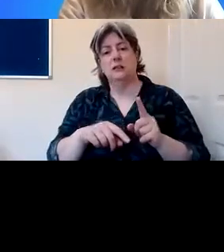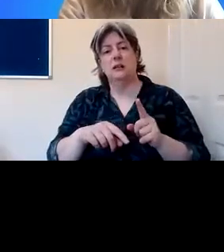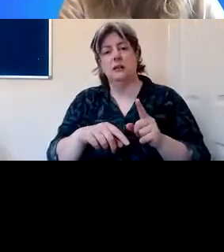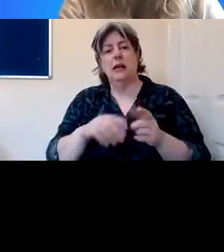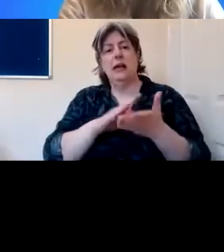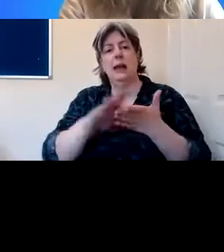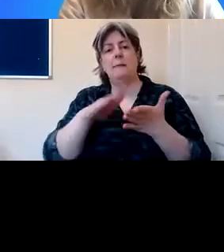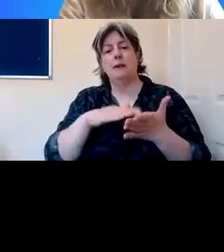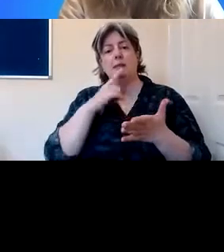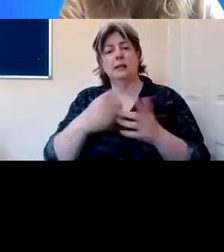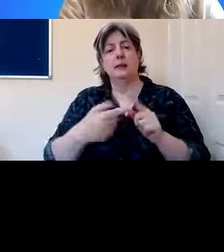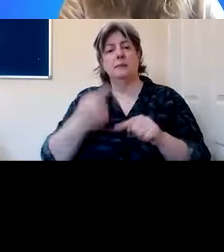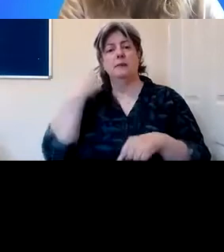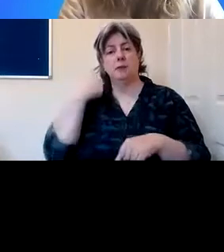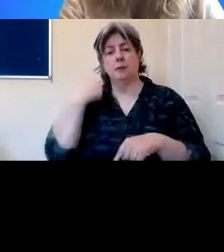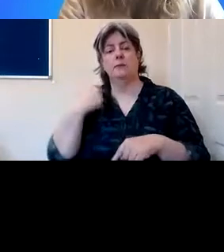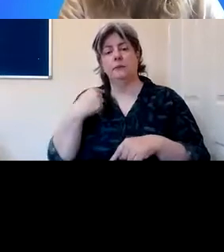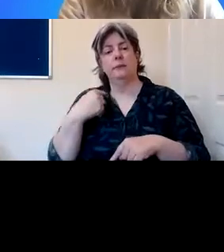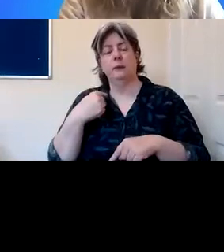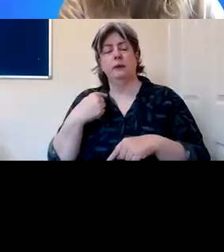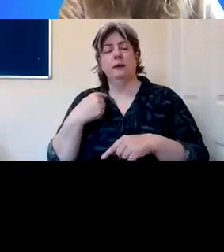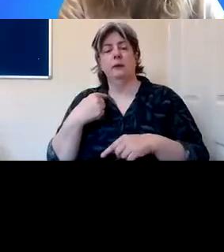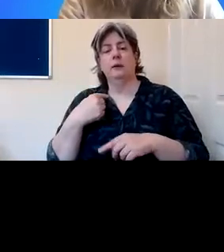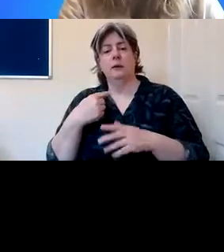well-being of school leaders. It's an incredibly pressure job. It's an